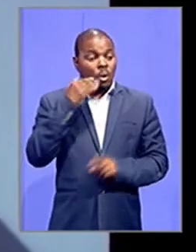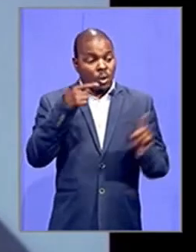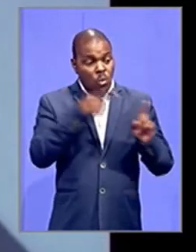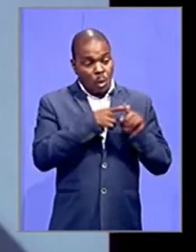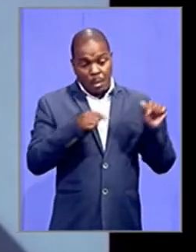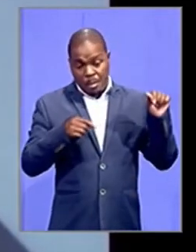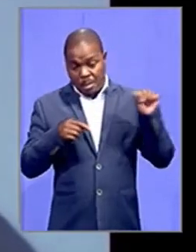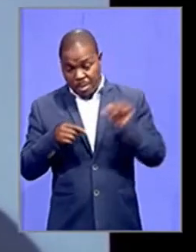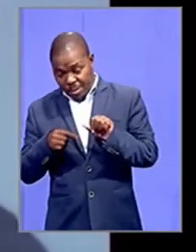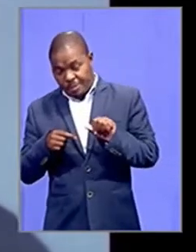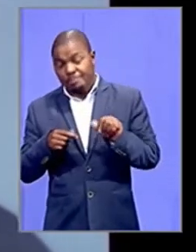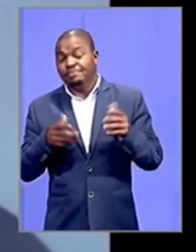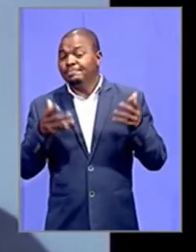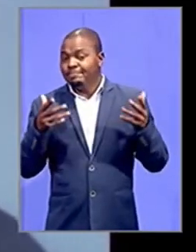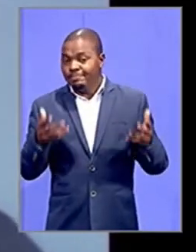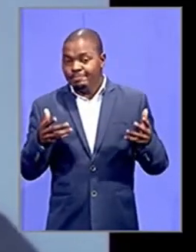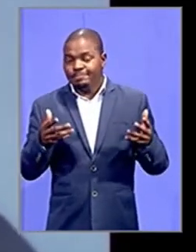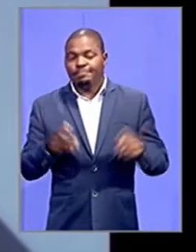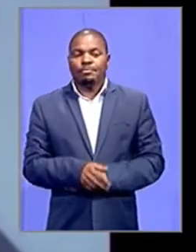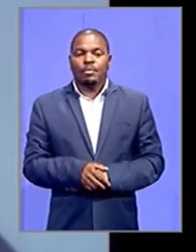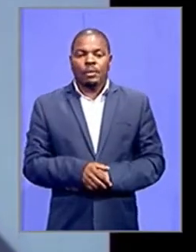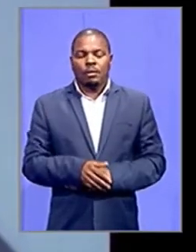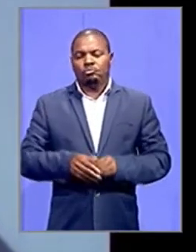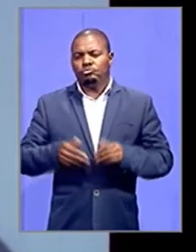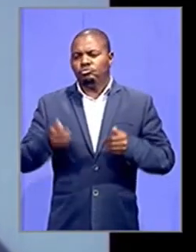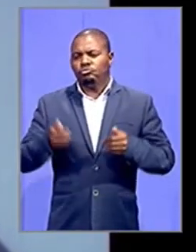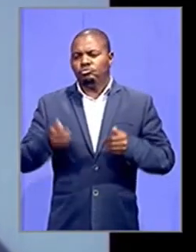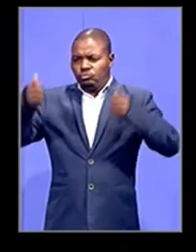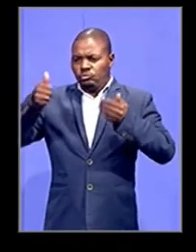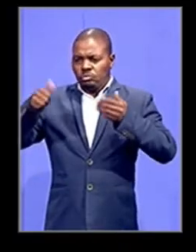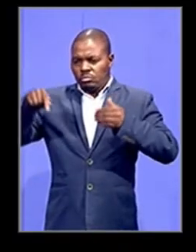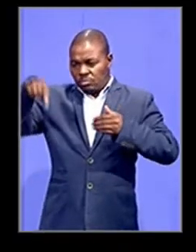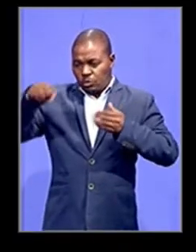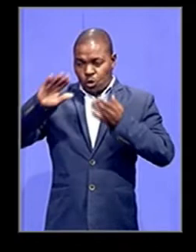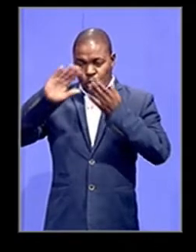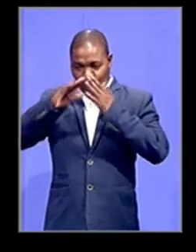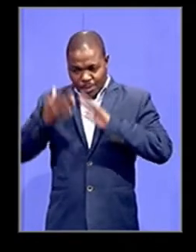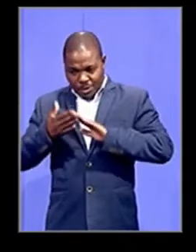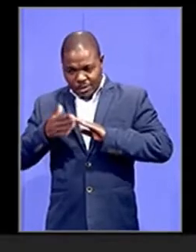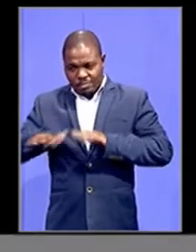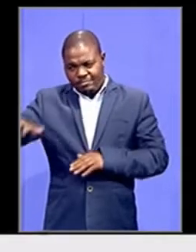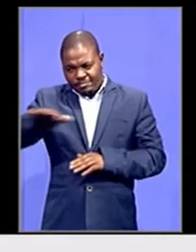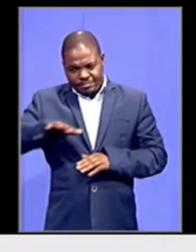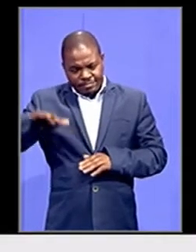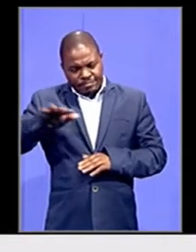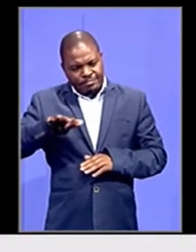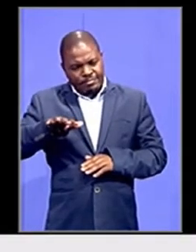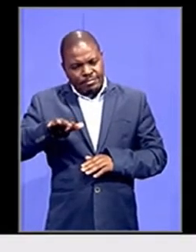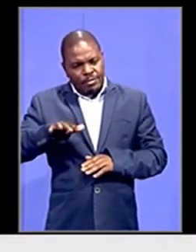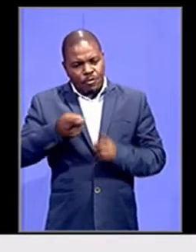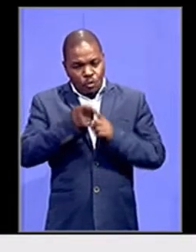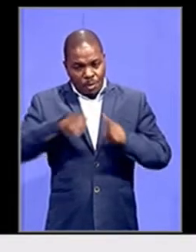was against this background that the elders and the community near